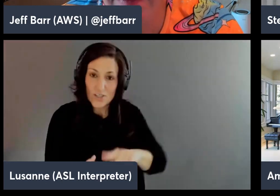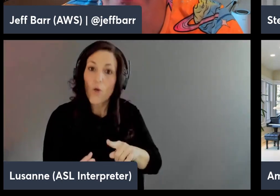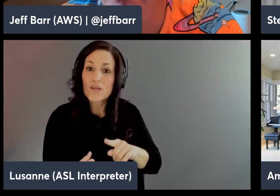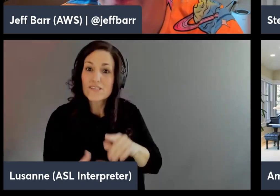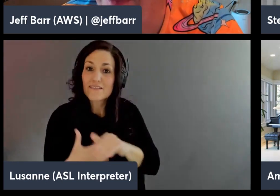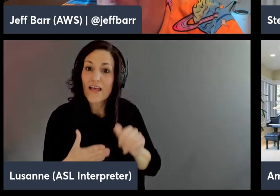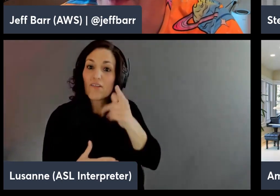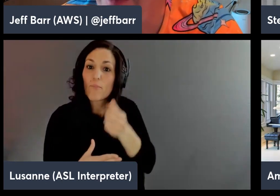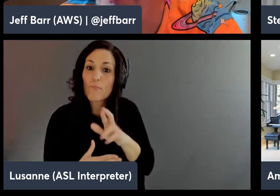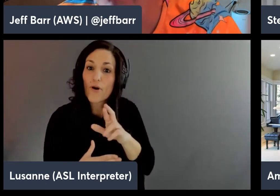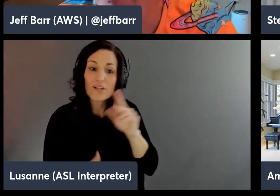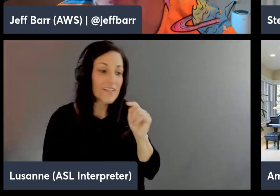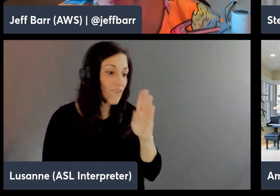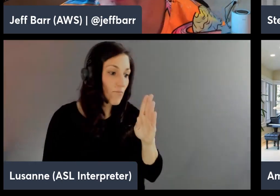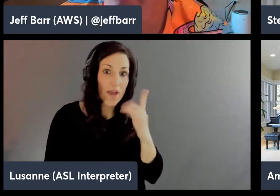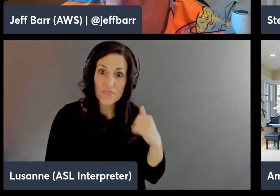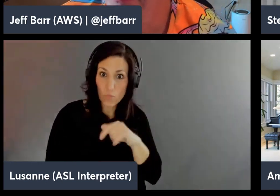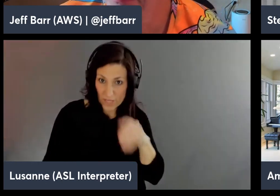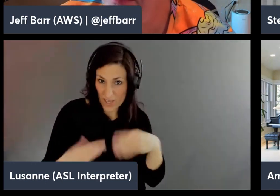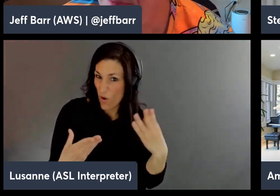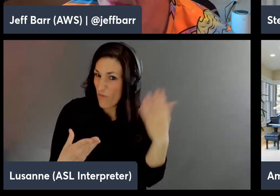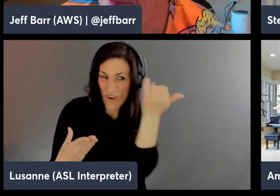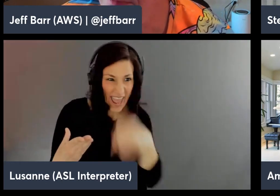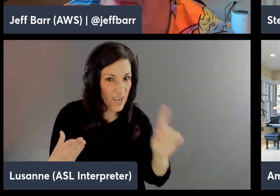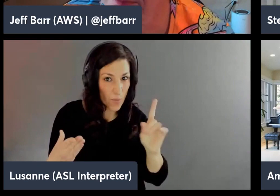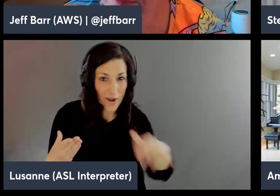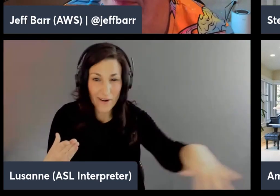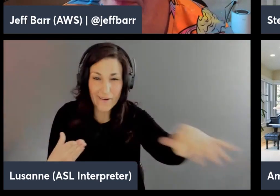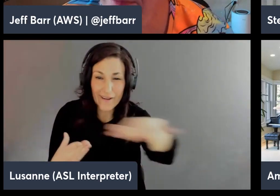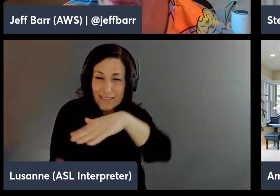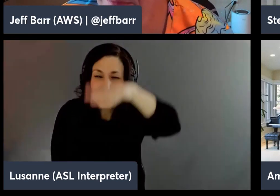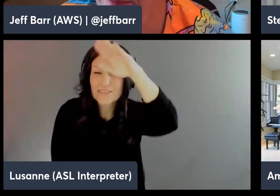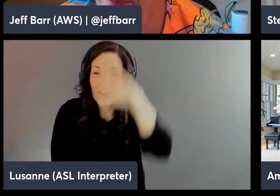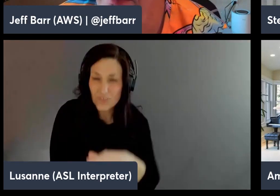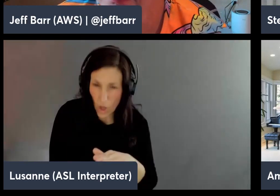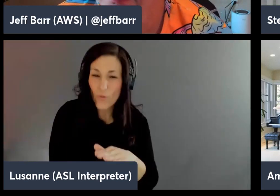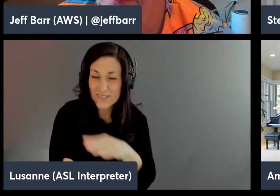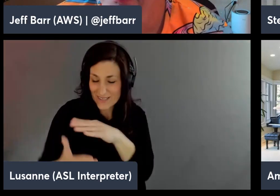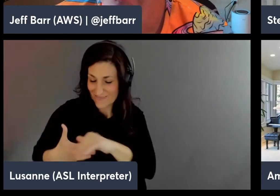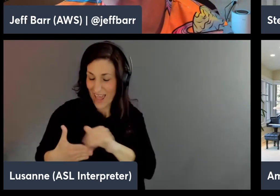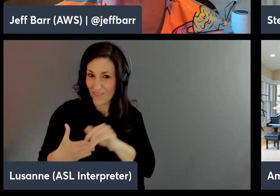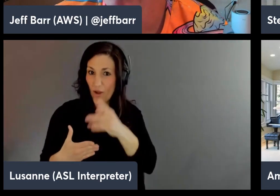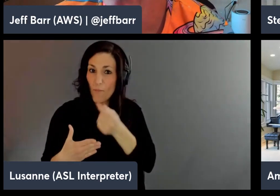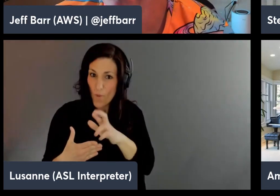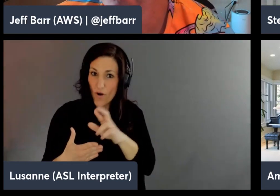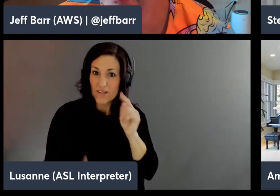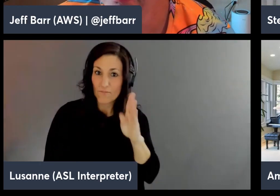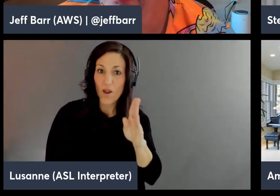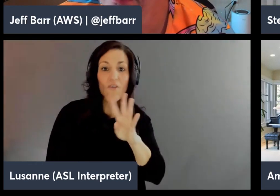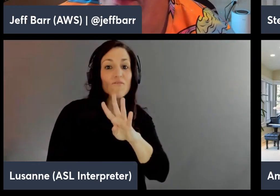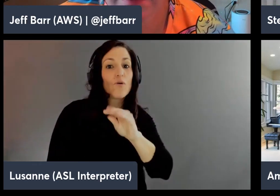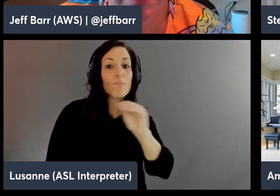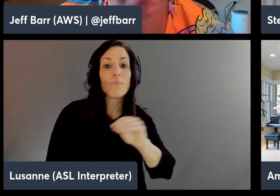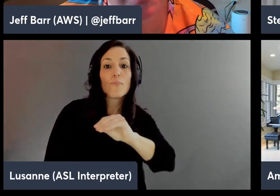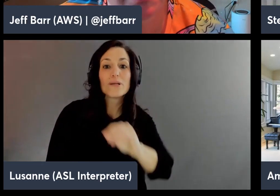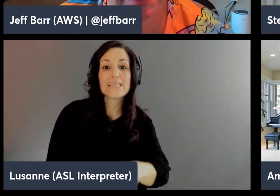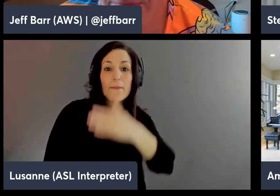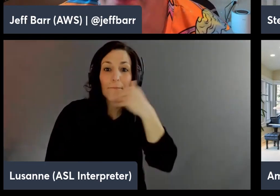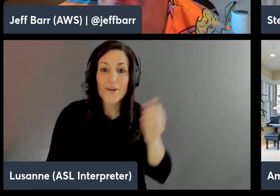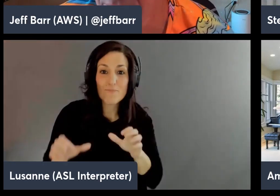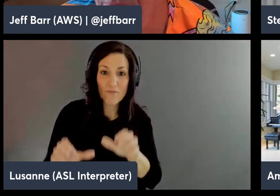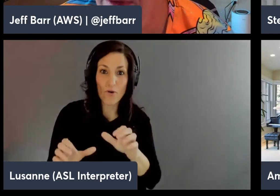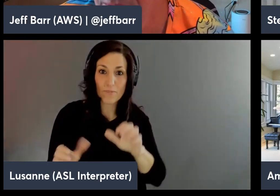that EC2 has to offer anywhere. So this is the lowest dollar per terabyte, and up to 48% better compute performance than